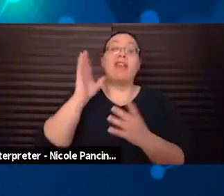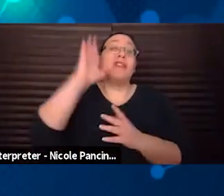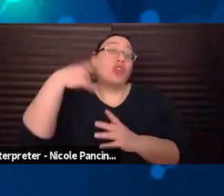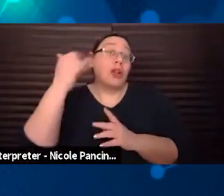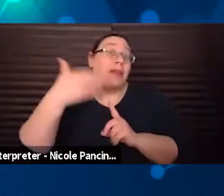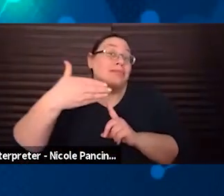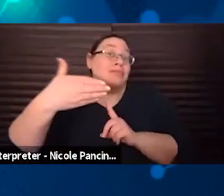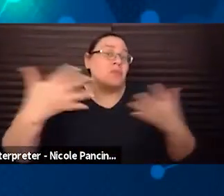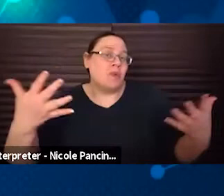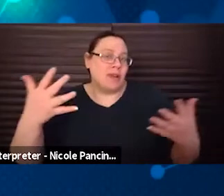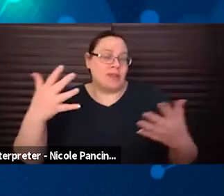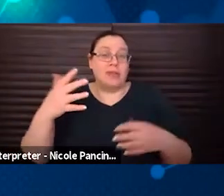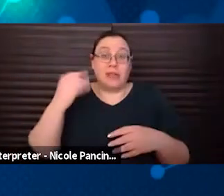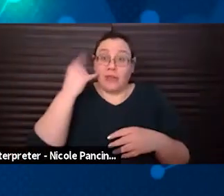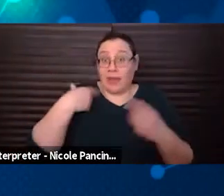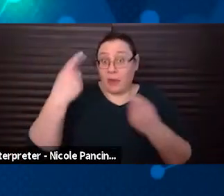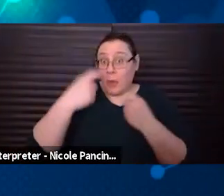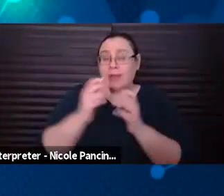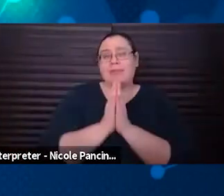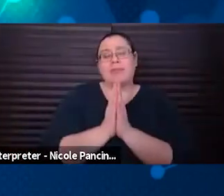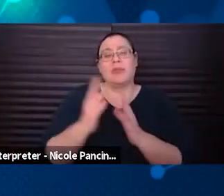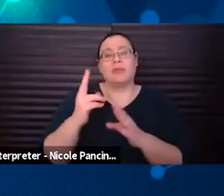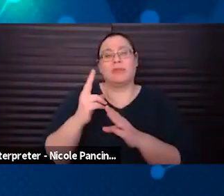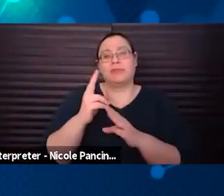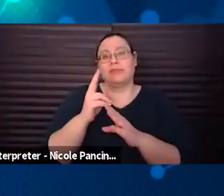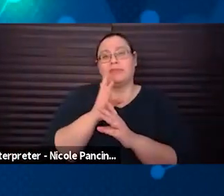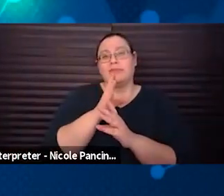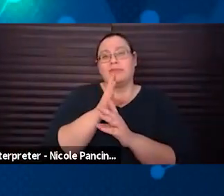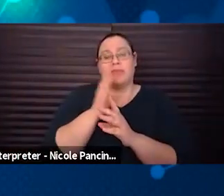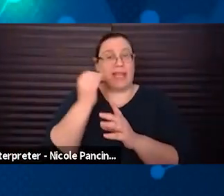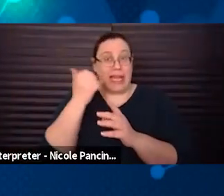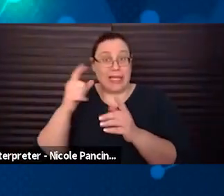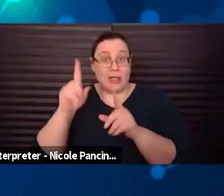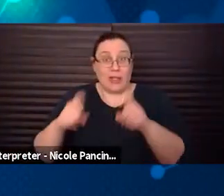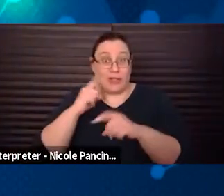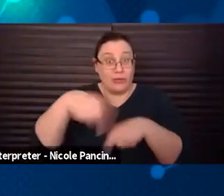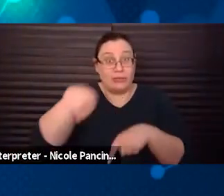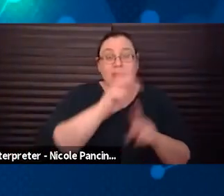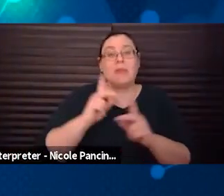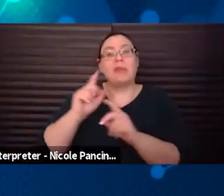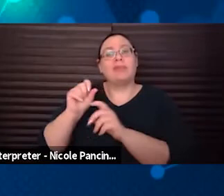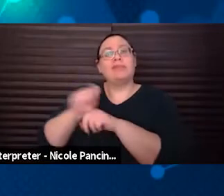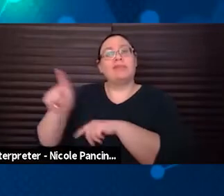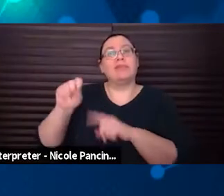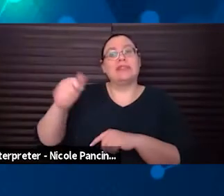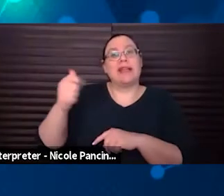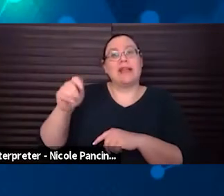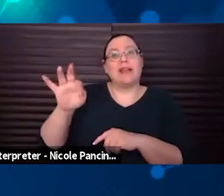questions, please, I want you to go directly to today's that you want to share with these guests. Please submit the questions to